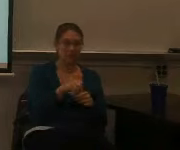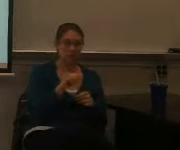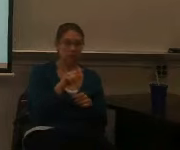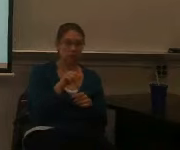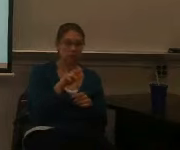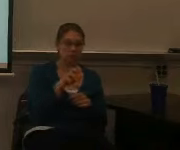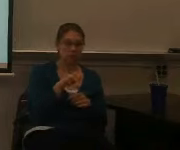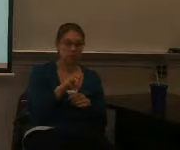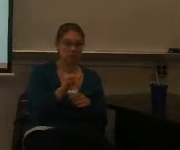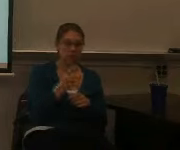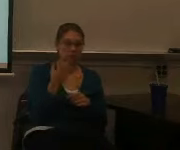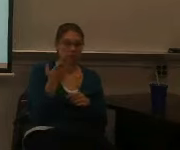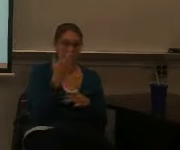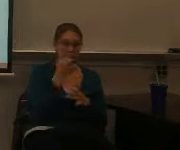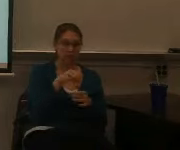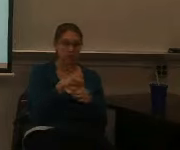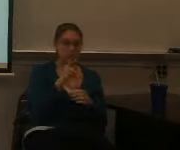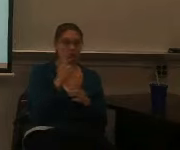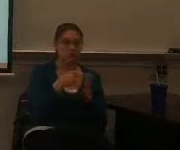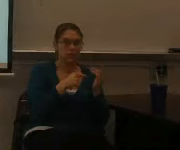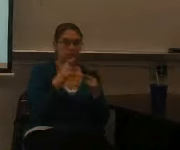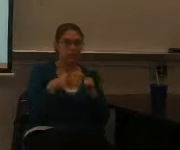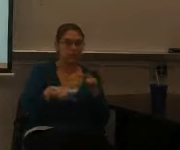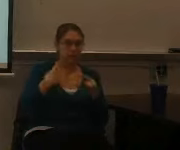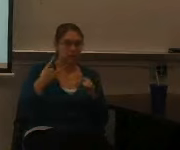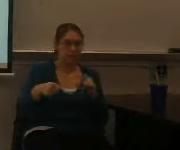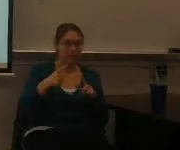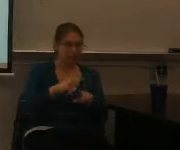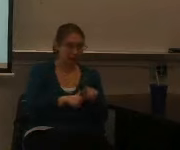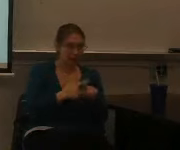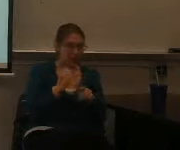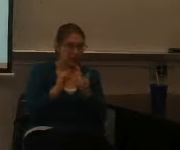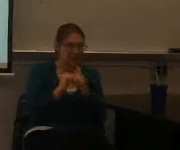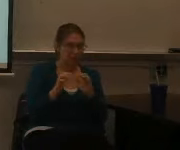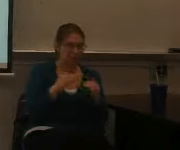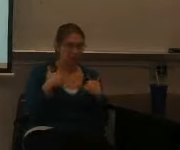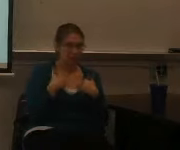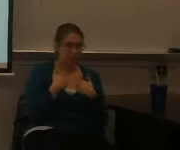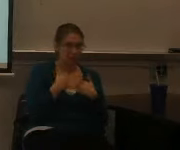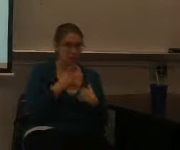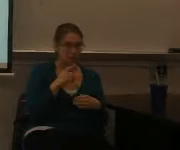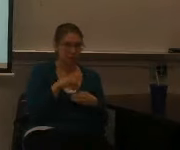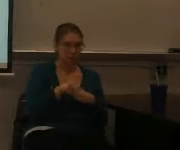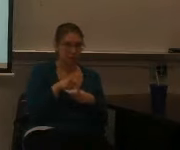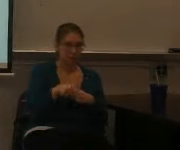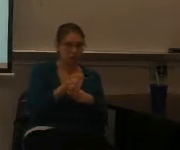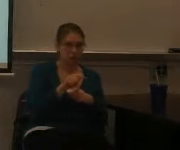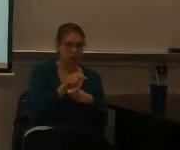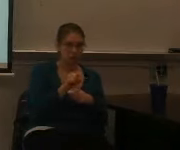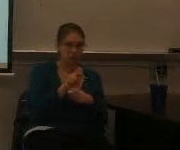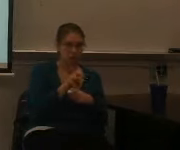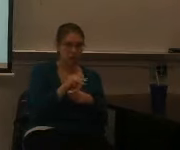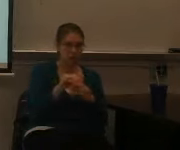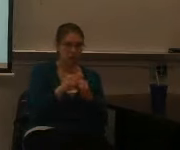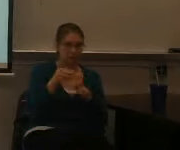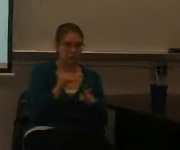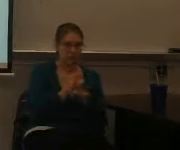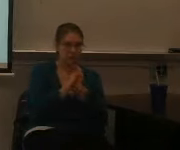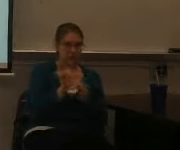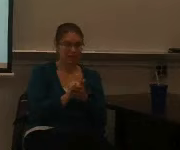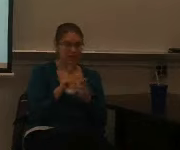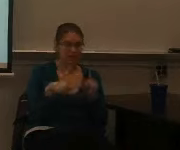and one of those things we're interested in is what's the spiraling length, and how do the animals that are in the stream influence that spiraling